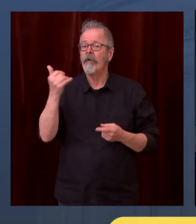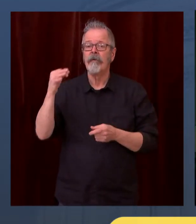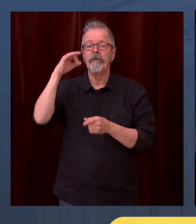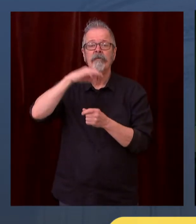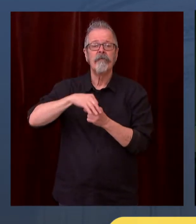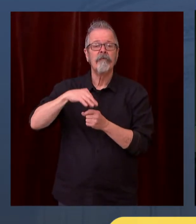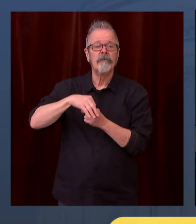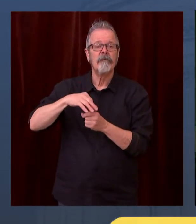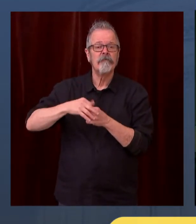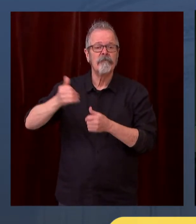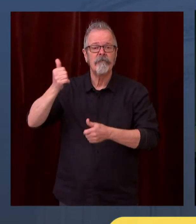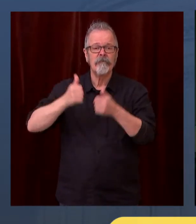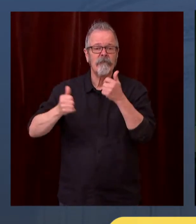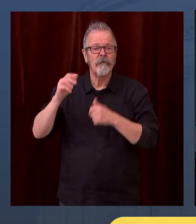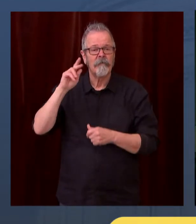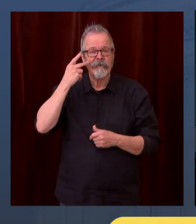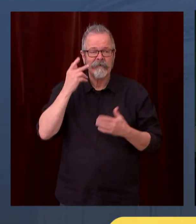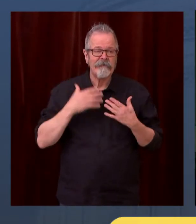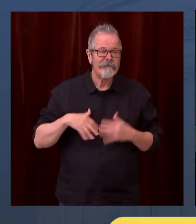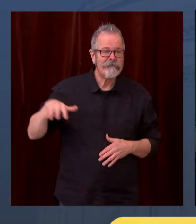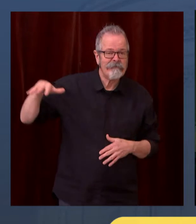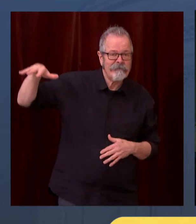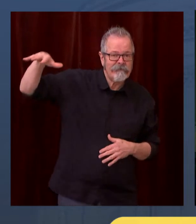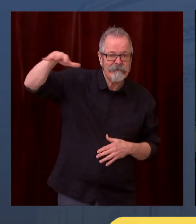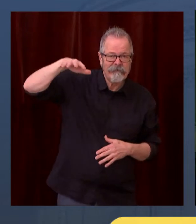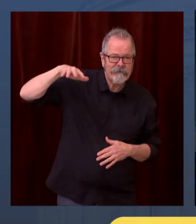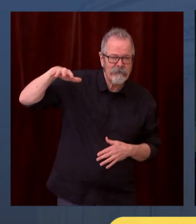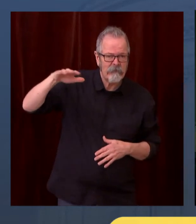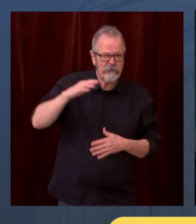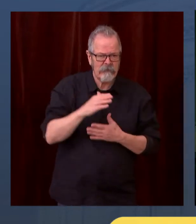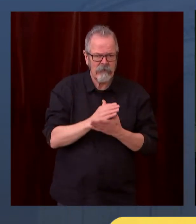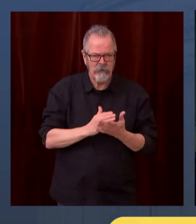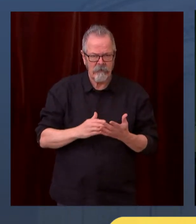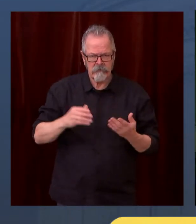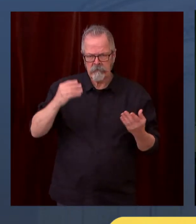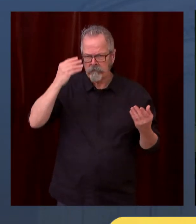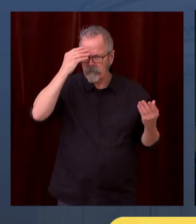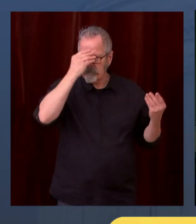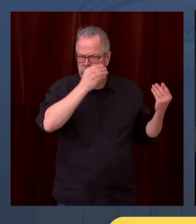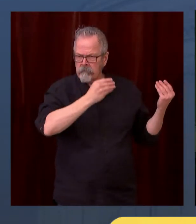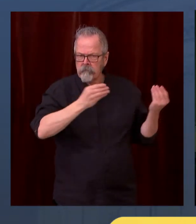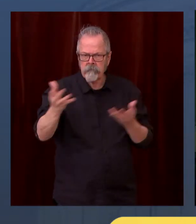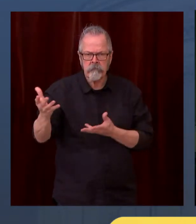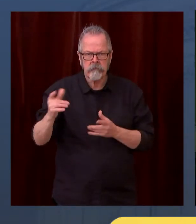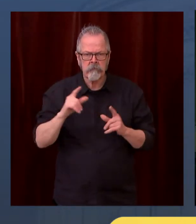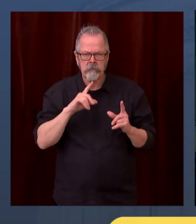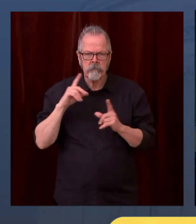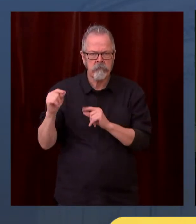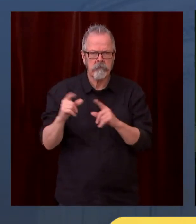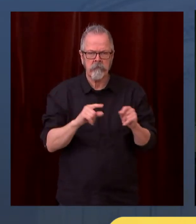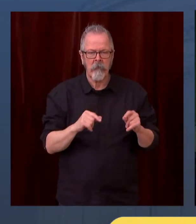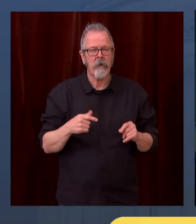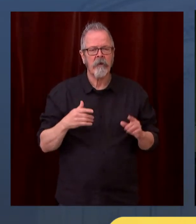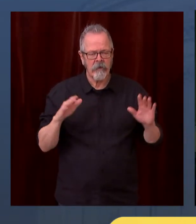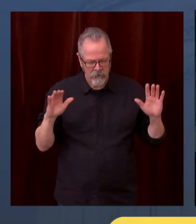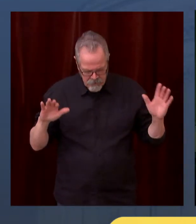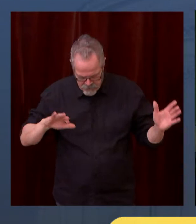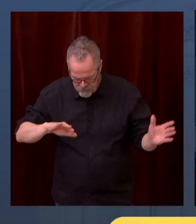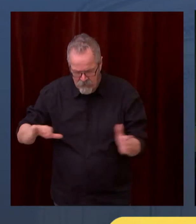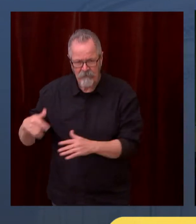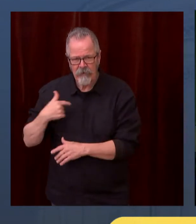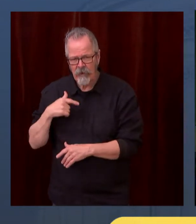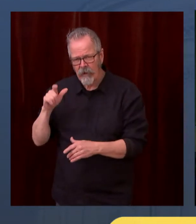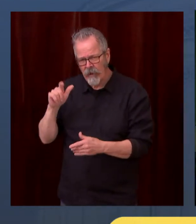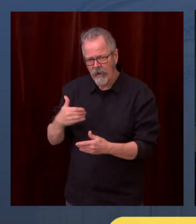importance of sharing information, but you have to have the full context. So sometimes, for example, our partners have